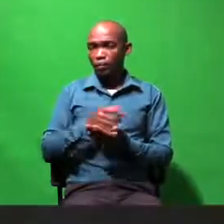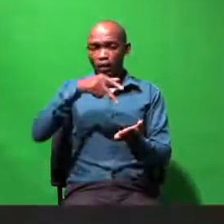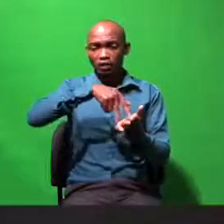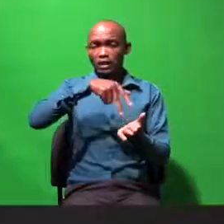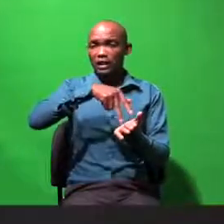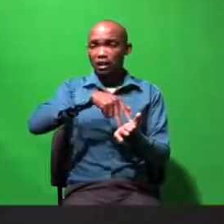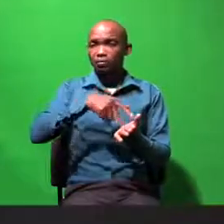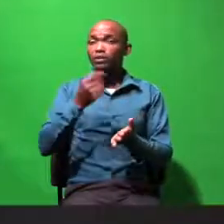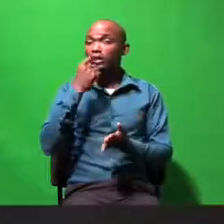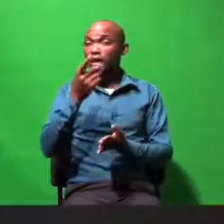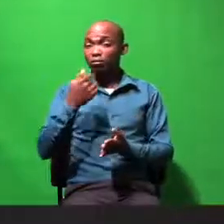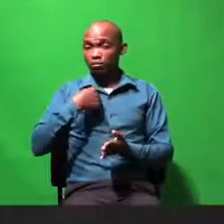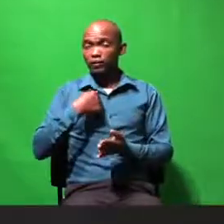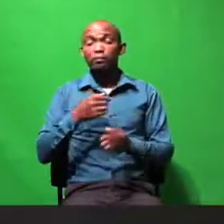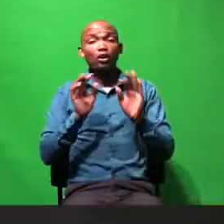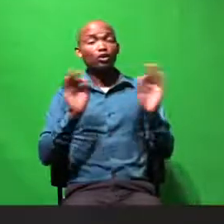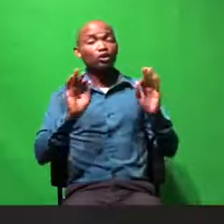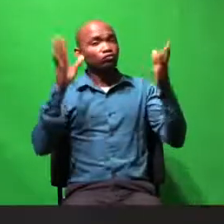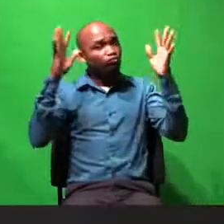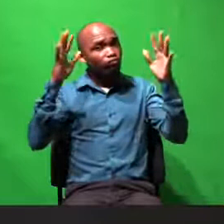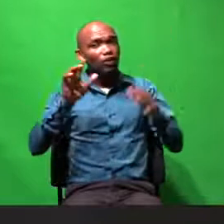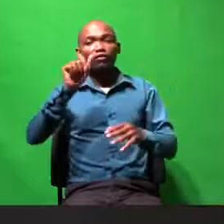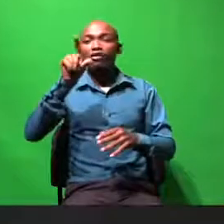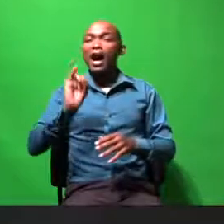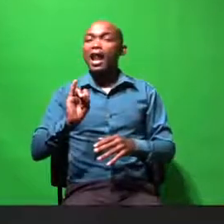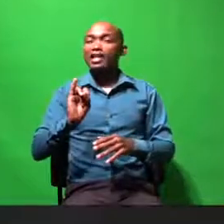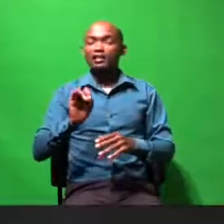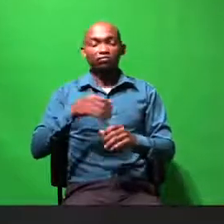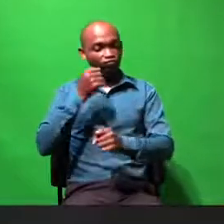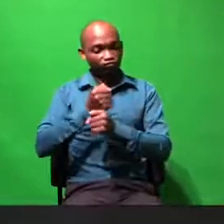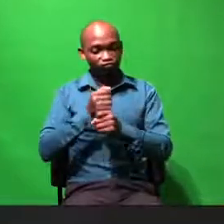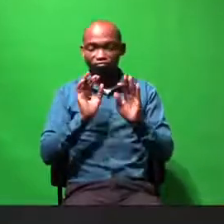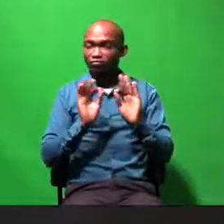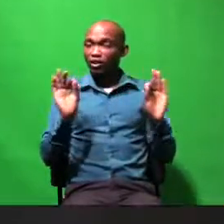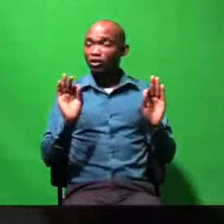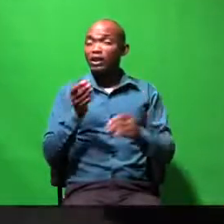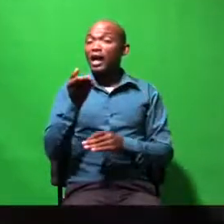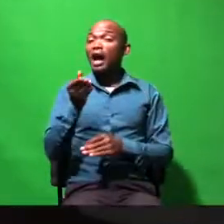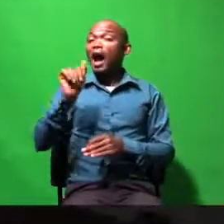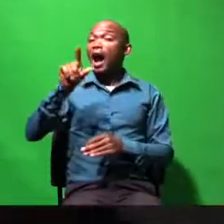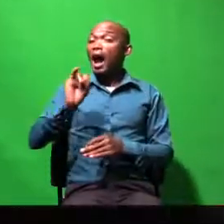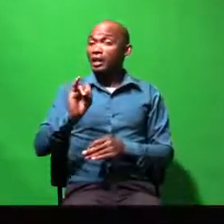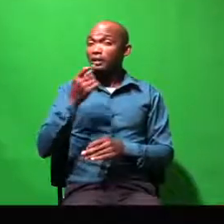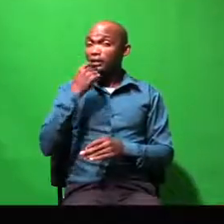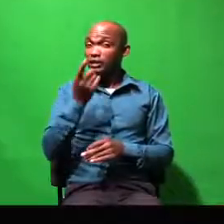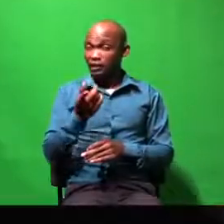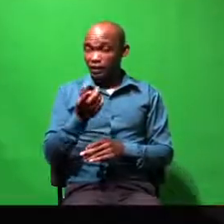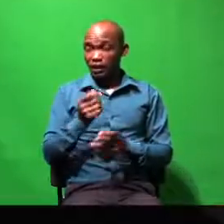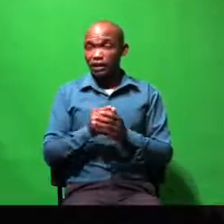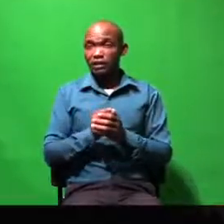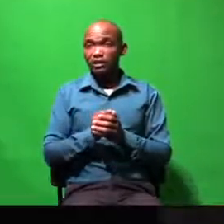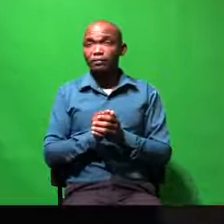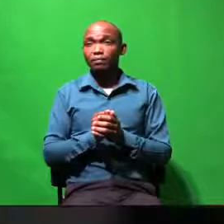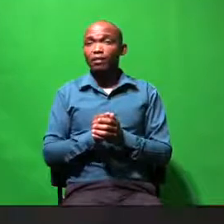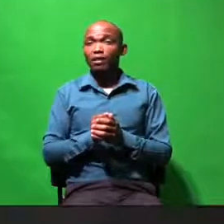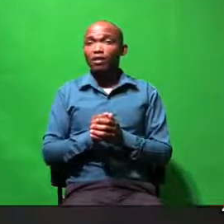Thank you. Good. Clap one for Ali. Thank you very much. Ali said,